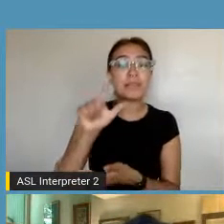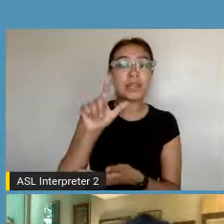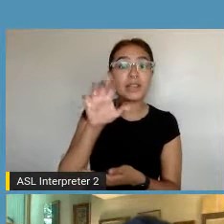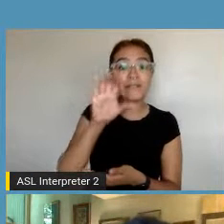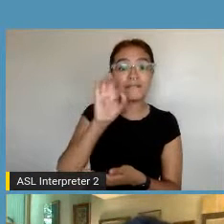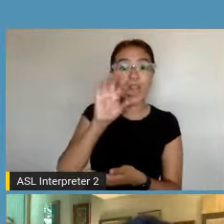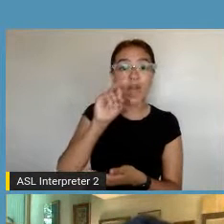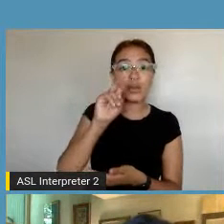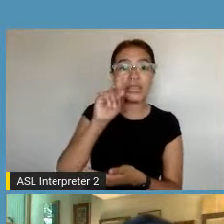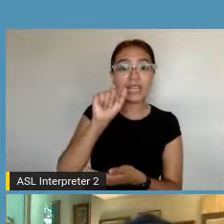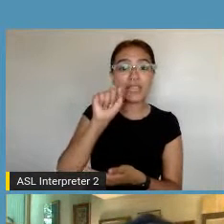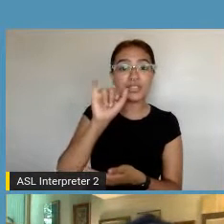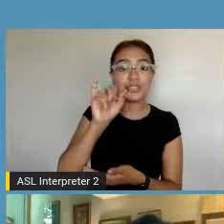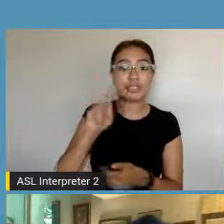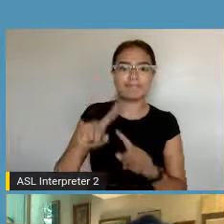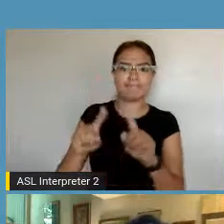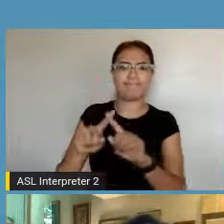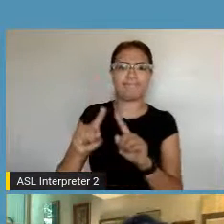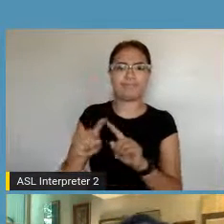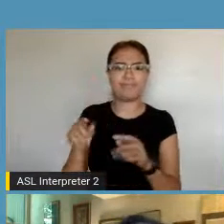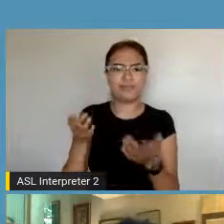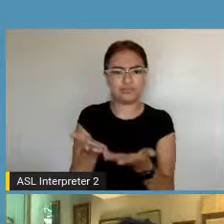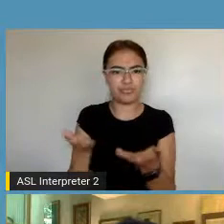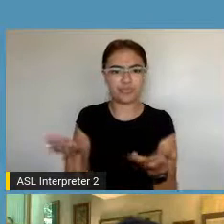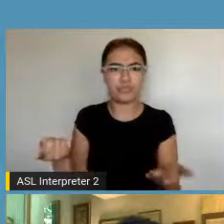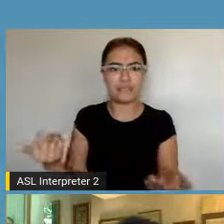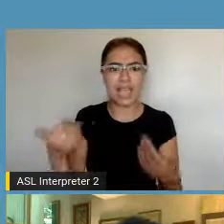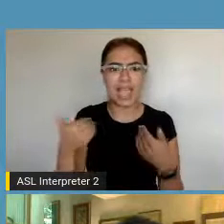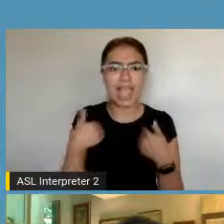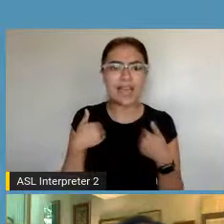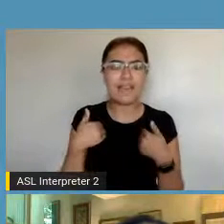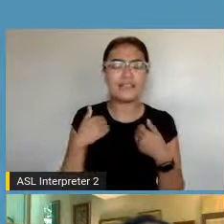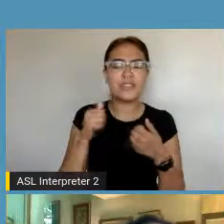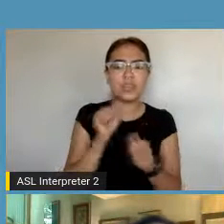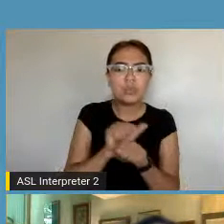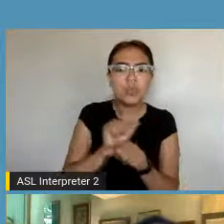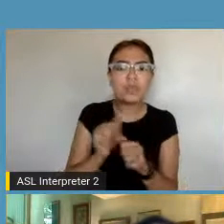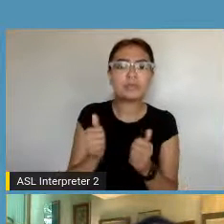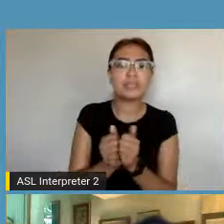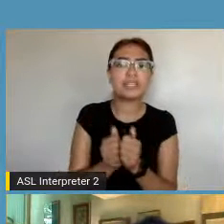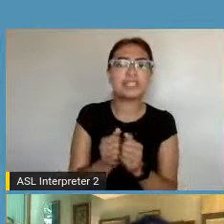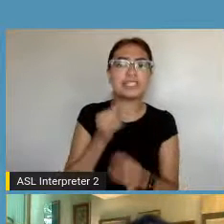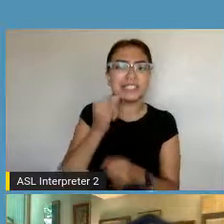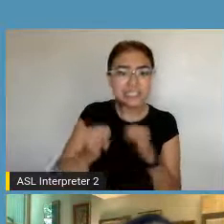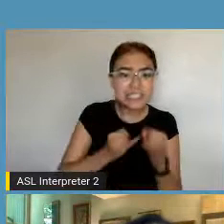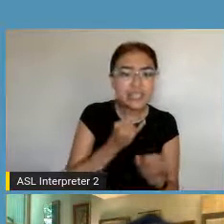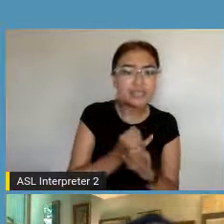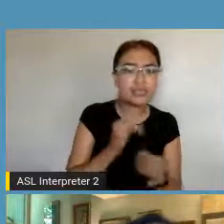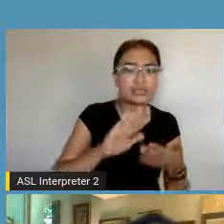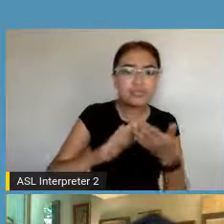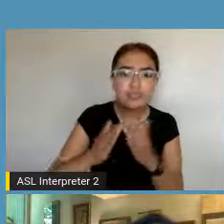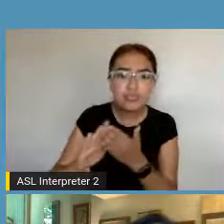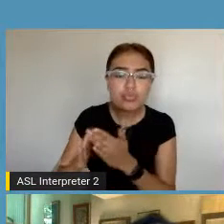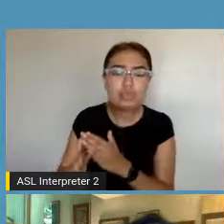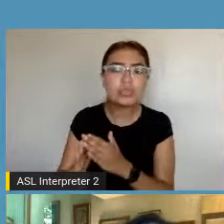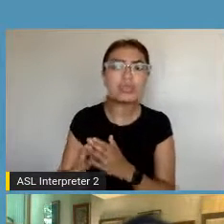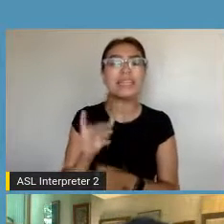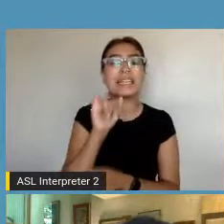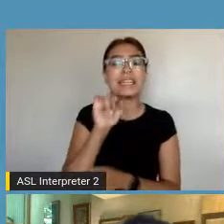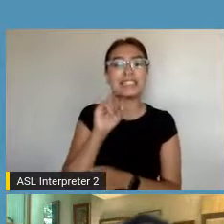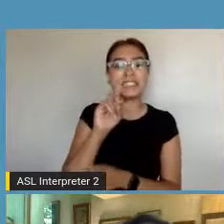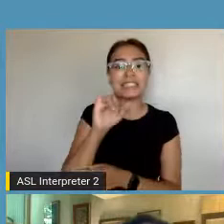resources, Sustainable Heritage Network, they work with indigenous cultures and indigenous communities. They are available. They